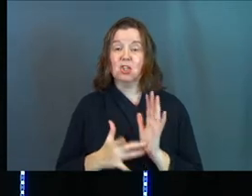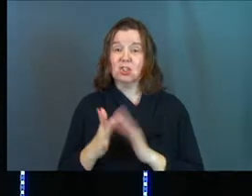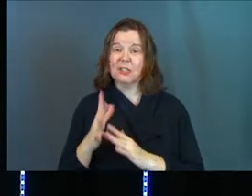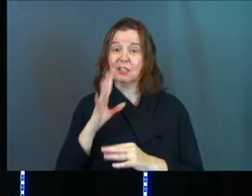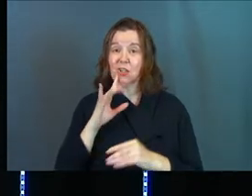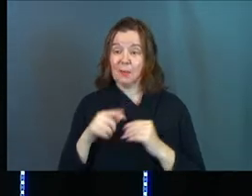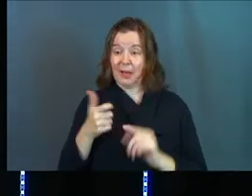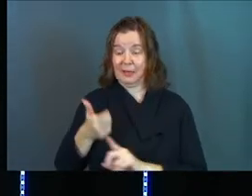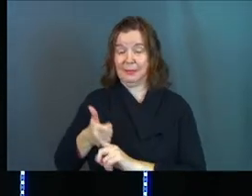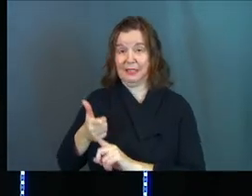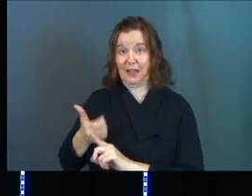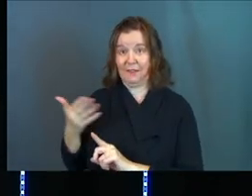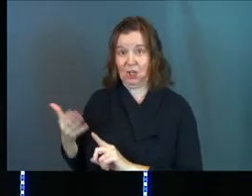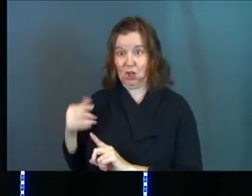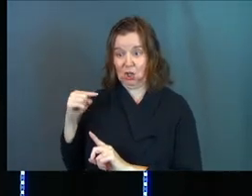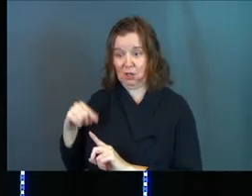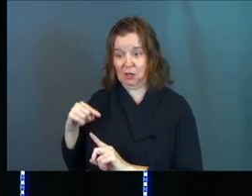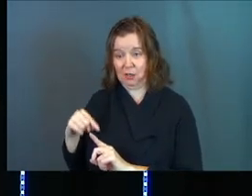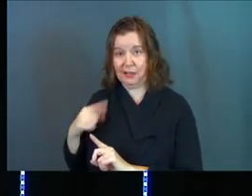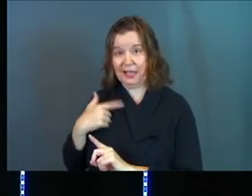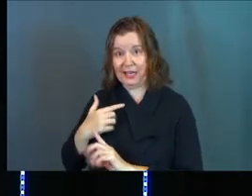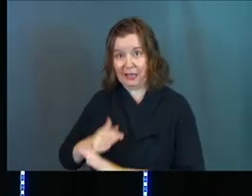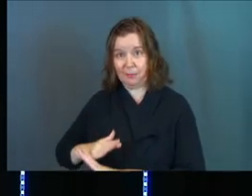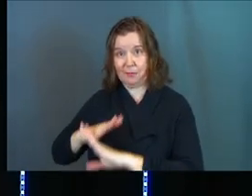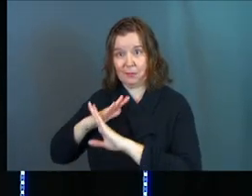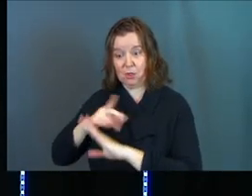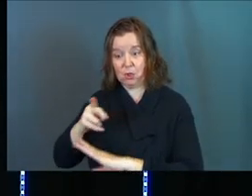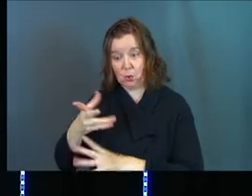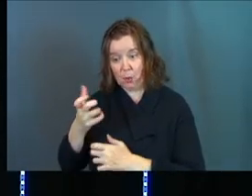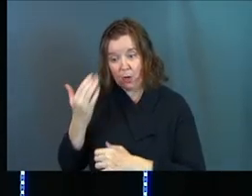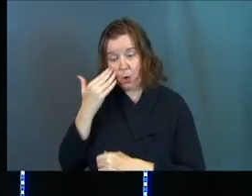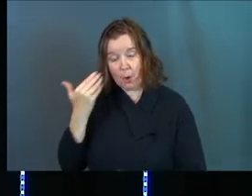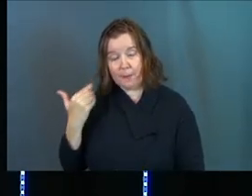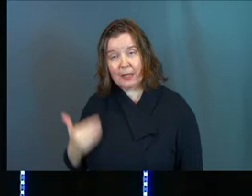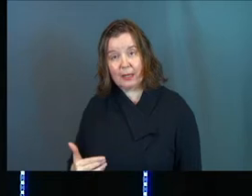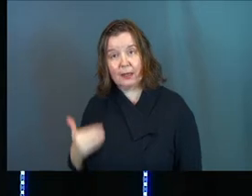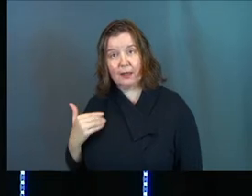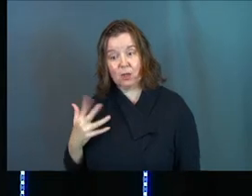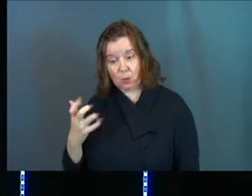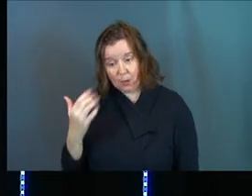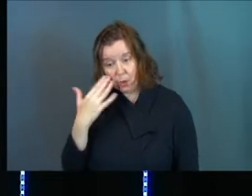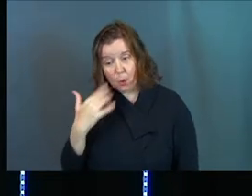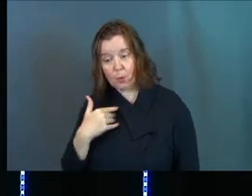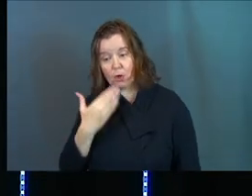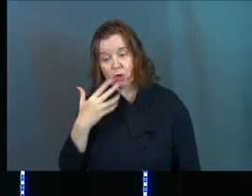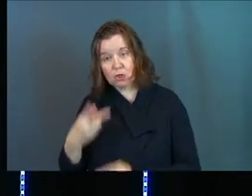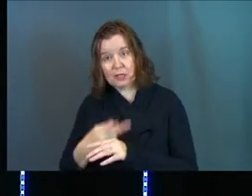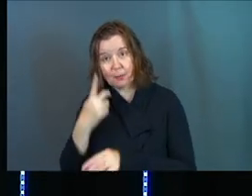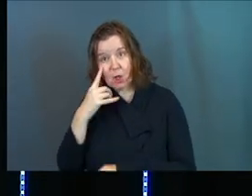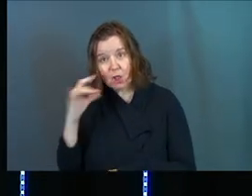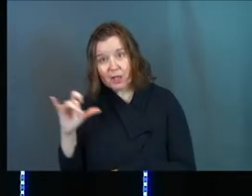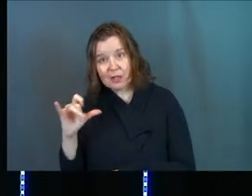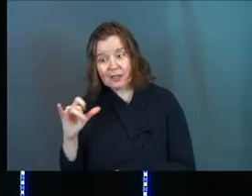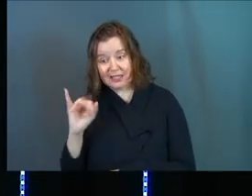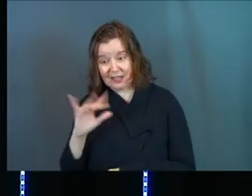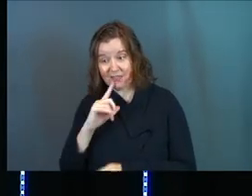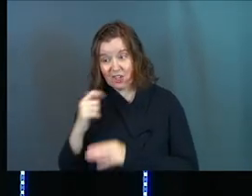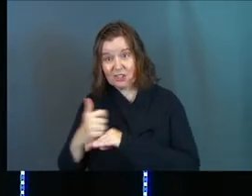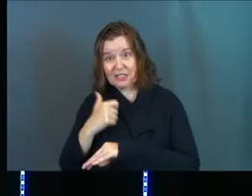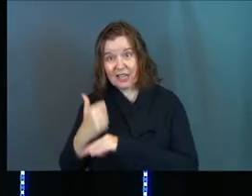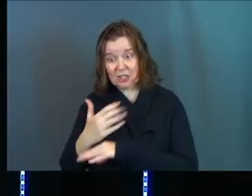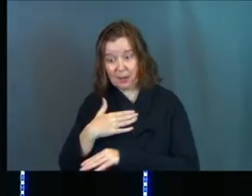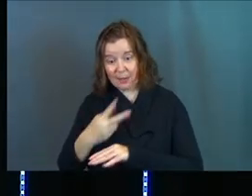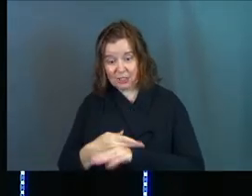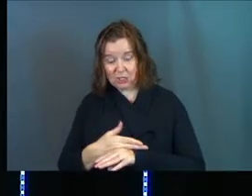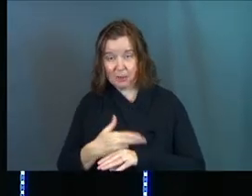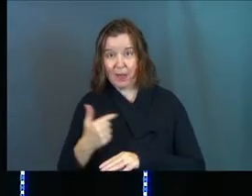Jesus is talking about himself here. And Jesus says, you want to know me? You want to know what a good shepherd looks like? If there's danger